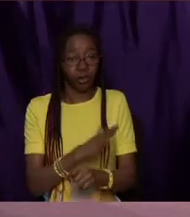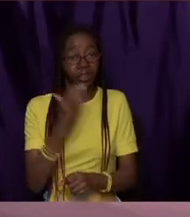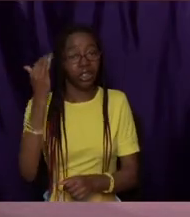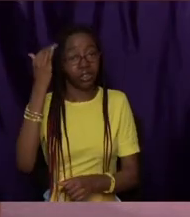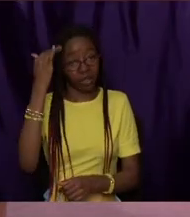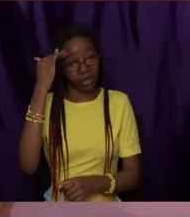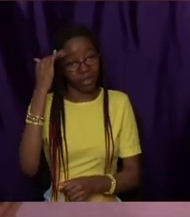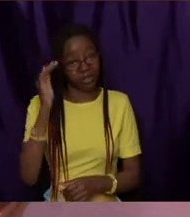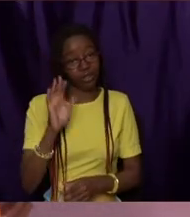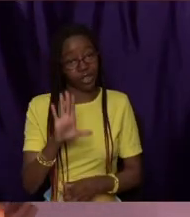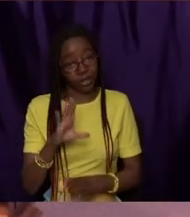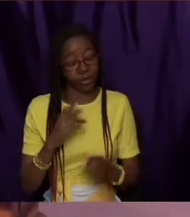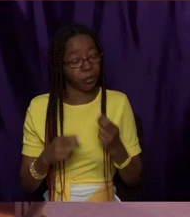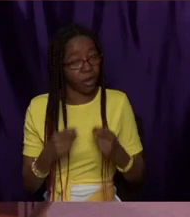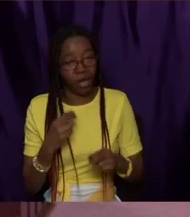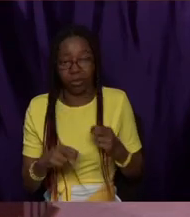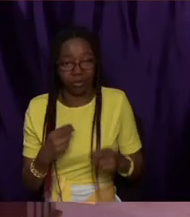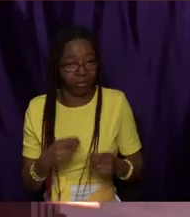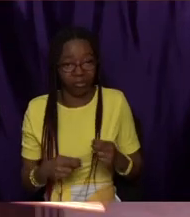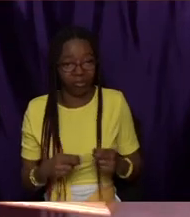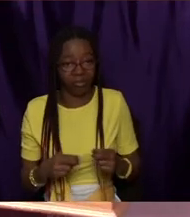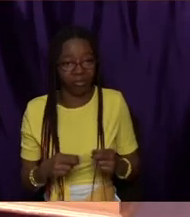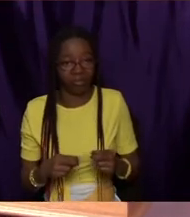to your problem.